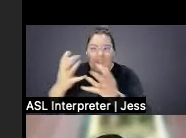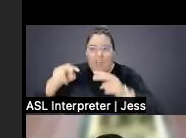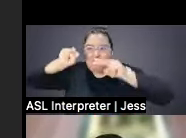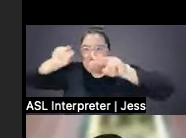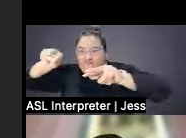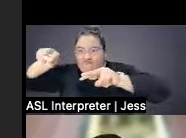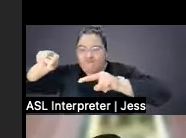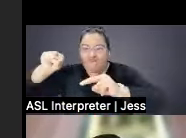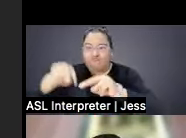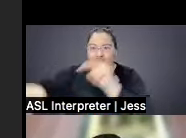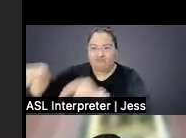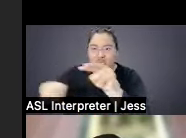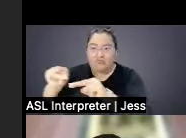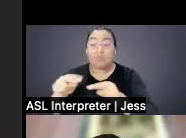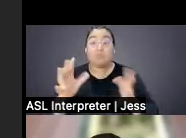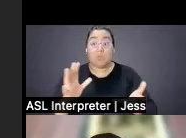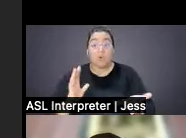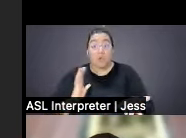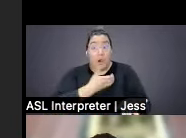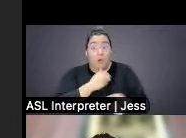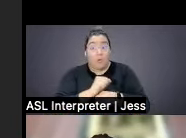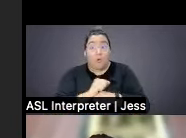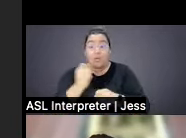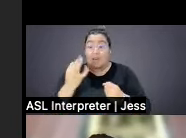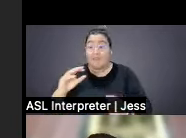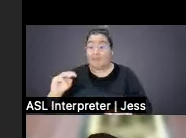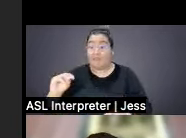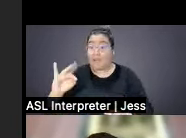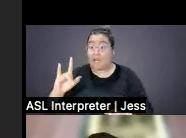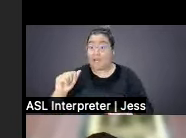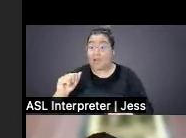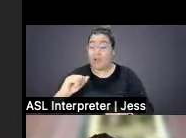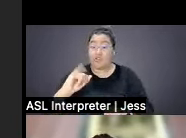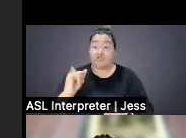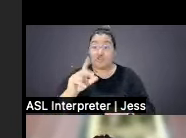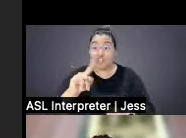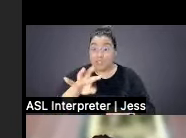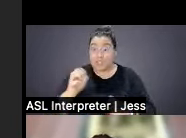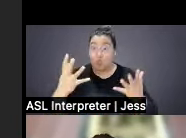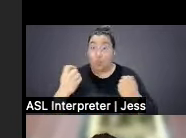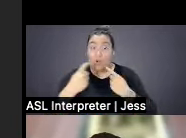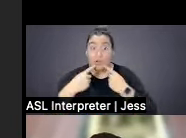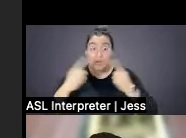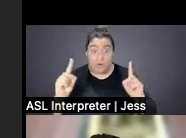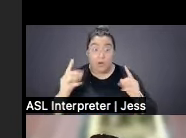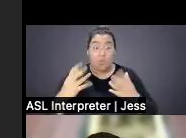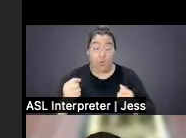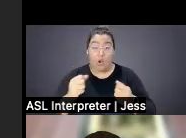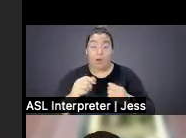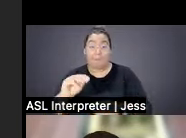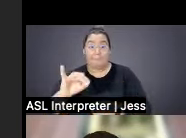our work here at MediaJustice to be successful at achieving collective liberation, we must also align ourselves